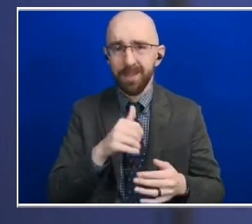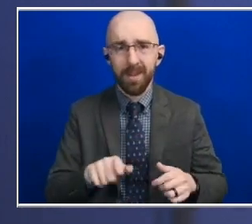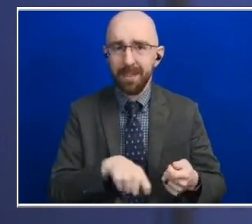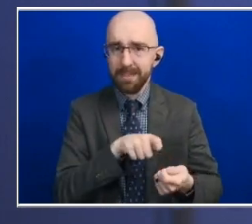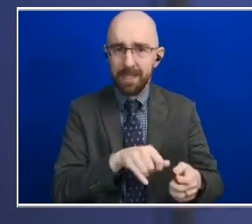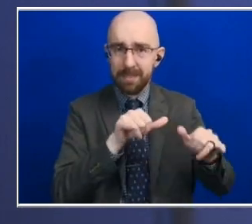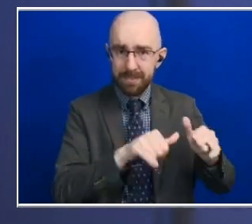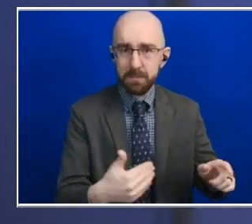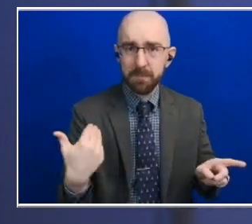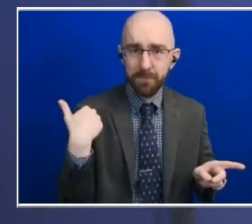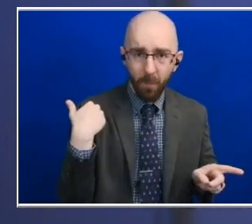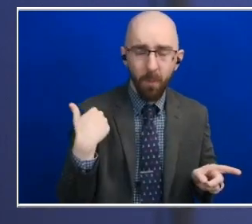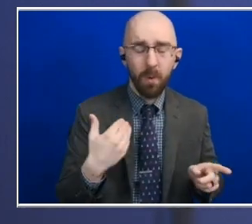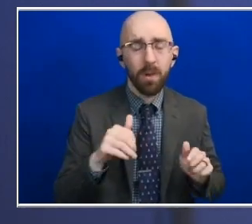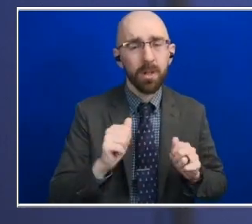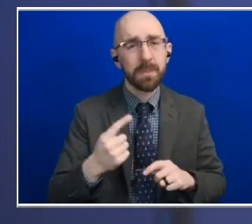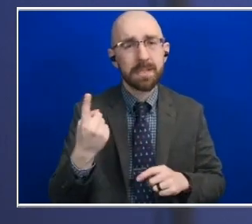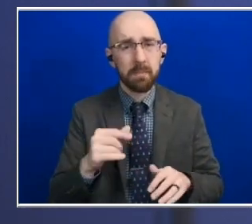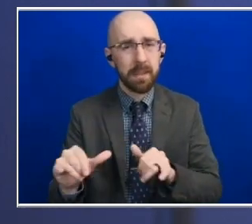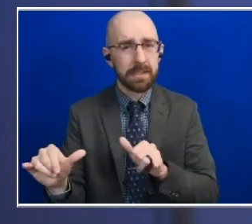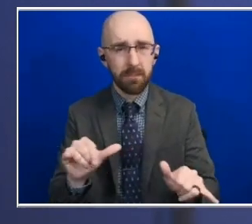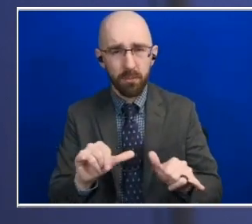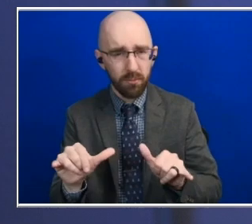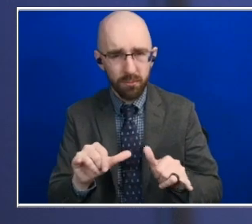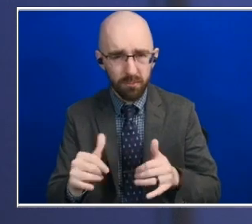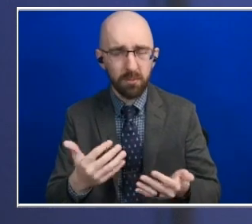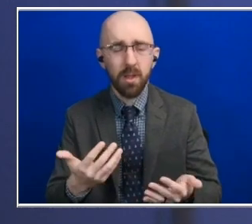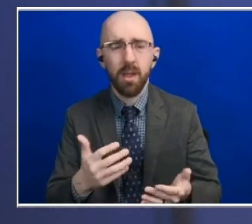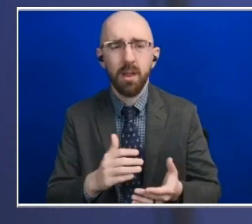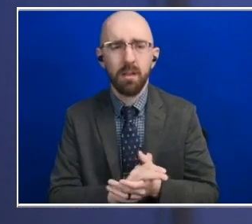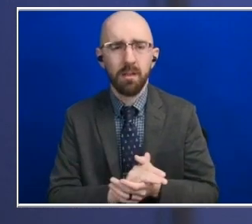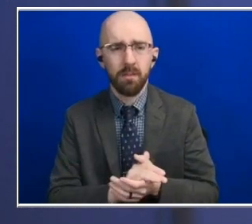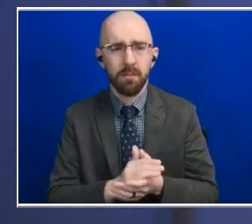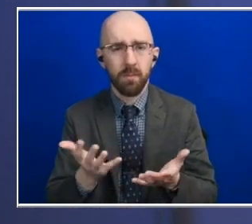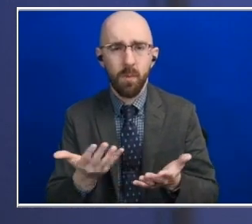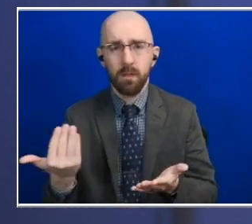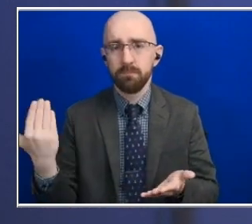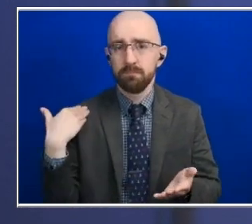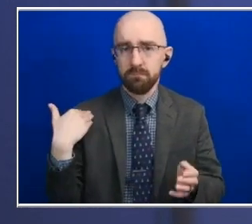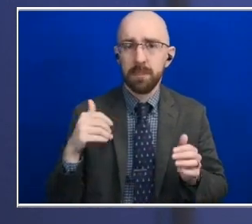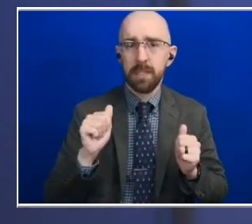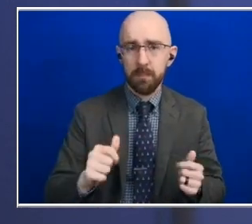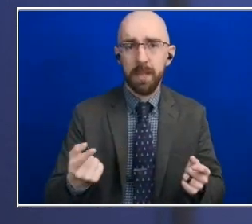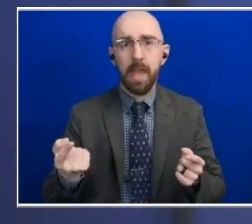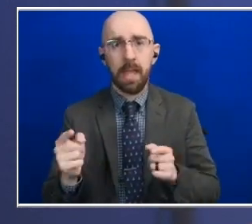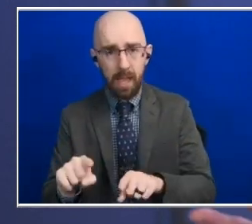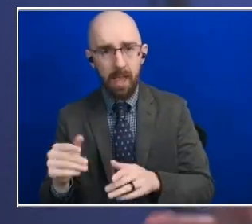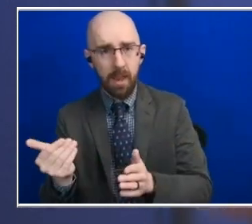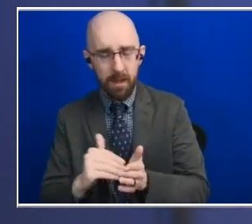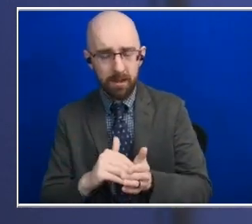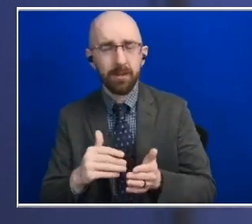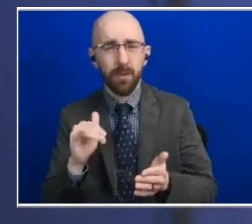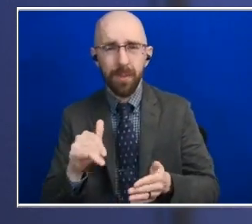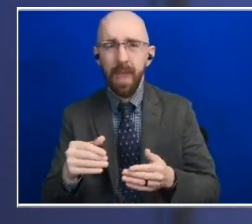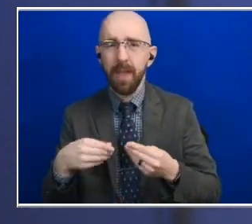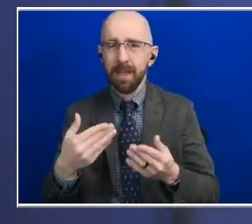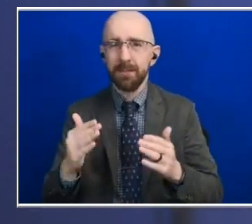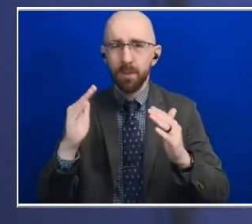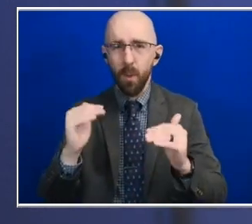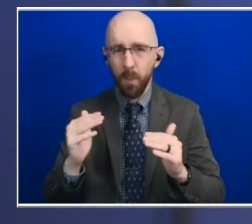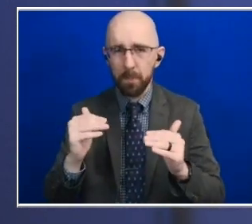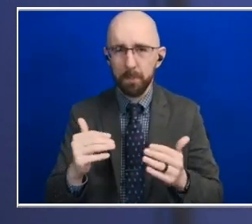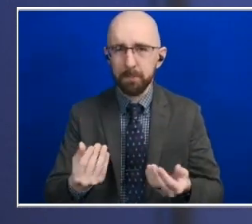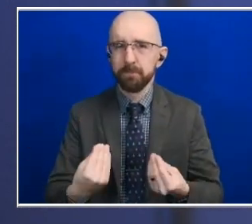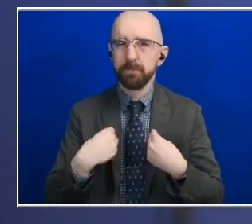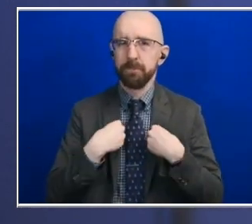something similar. And that what once was could be again. And so that provides hope and instills hope. And so I think what Joshua showed was